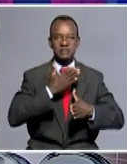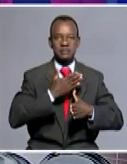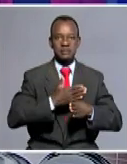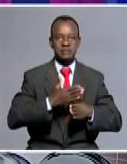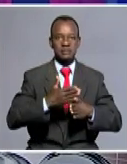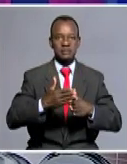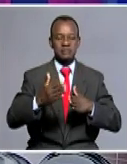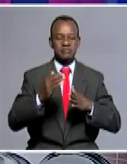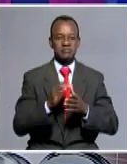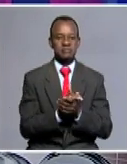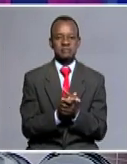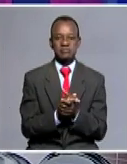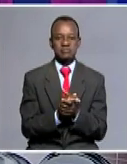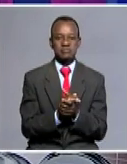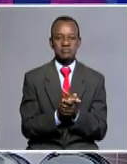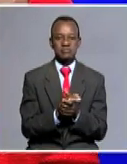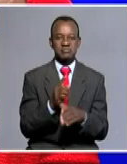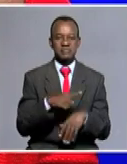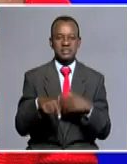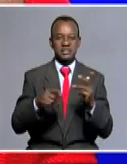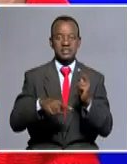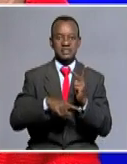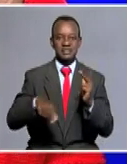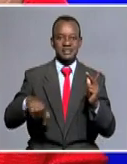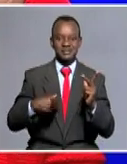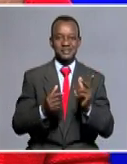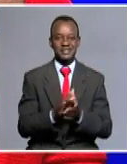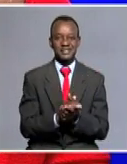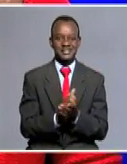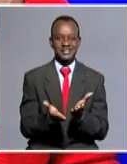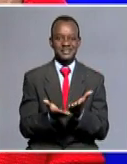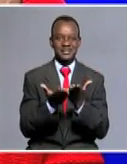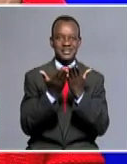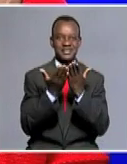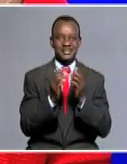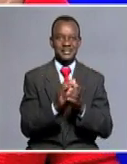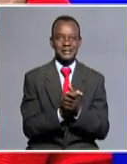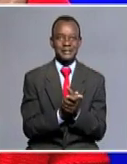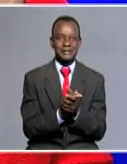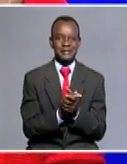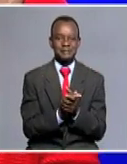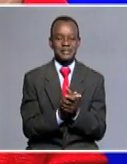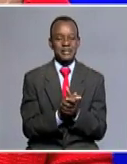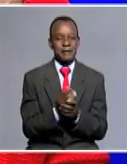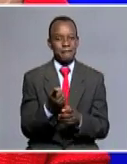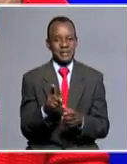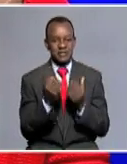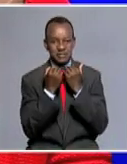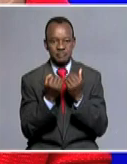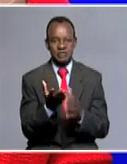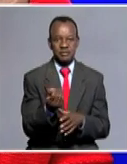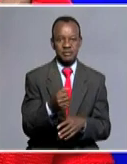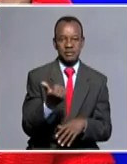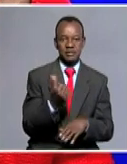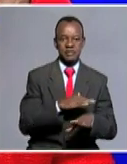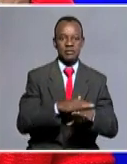the society, and we are also only here to help, and perhaps at chapter level to find alternative, to work and collaborate with our